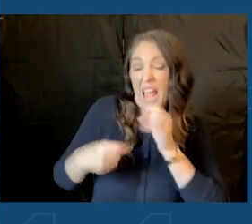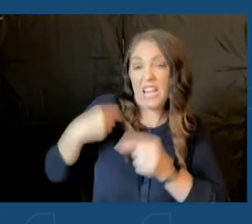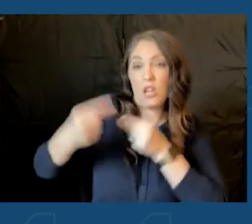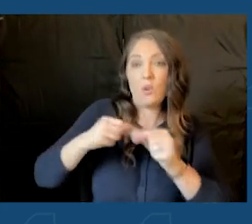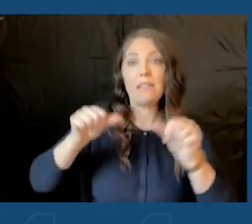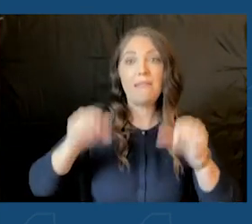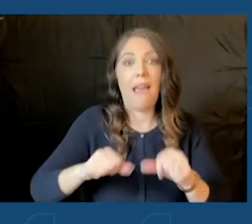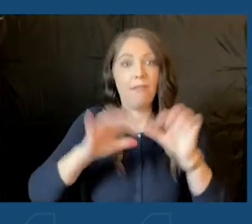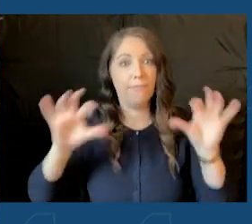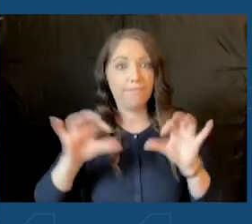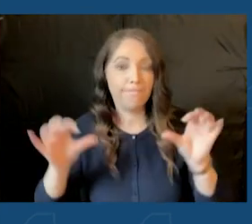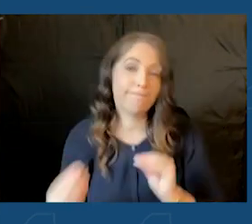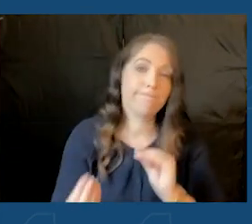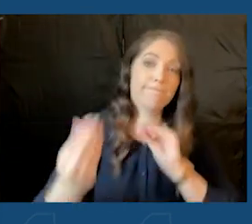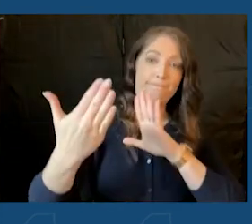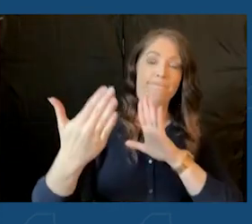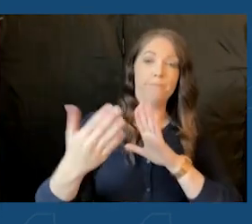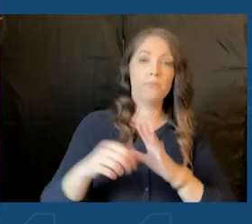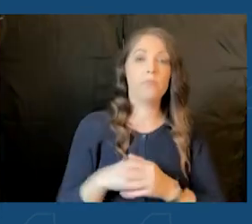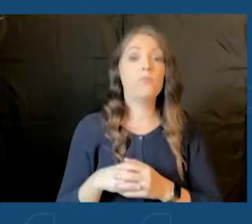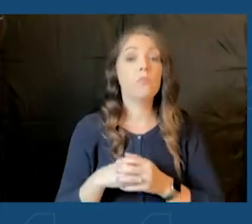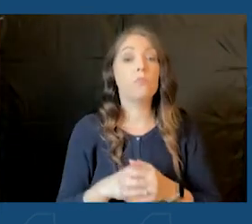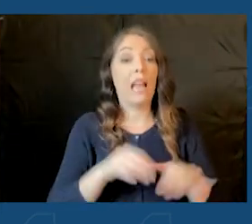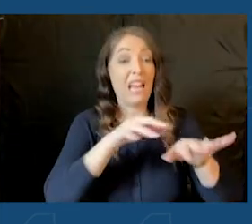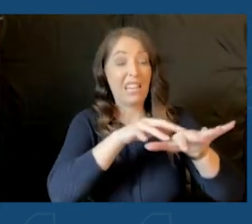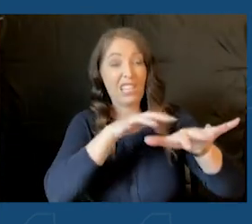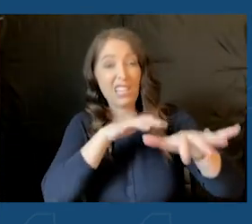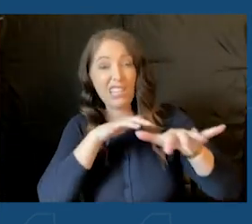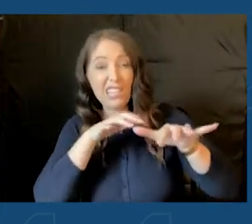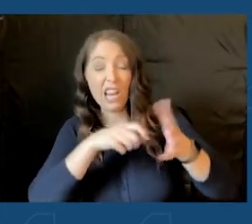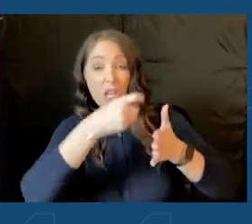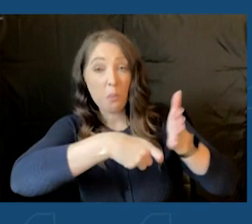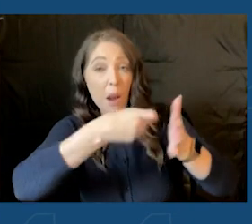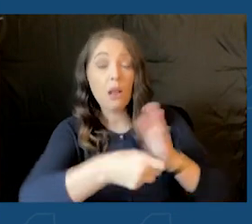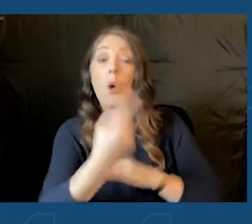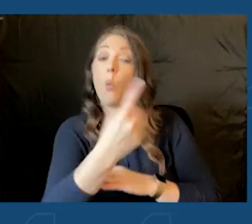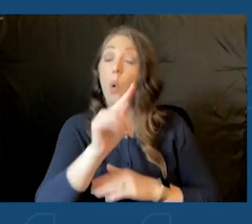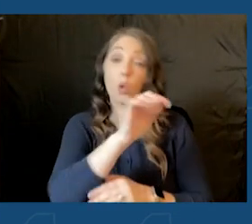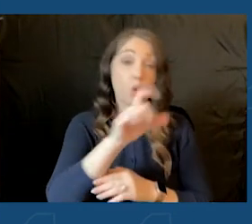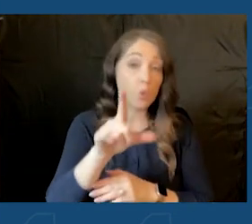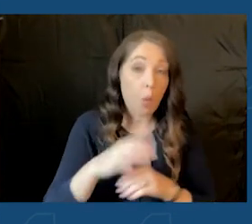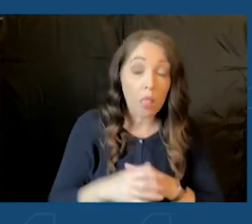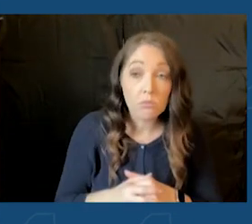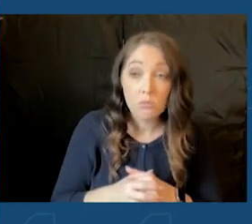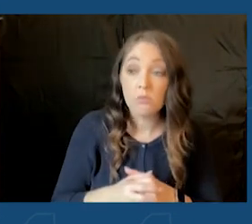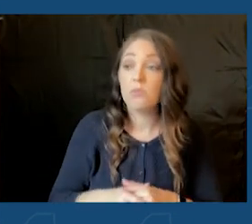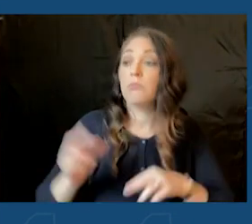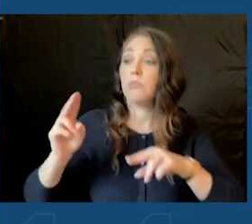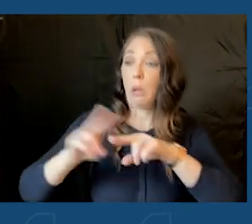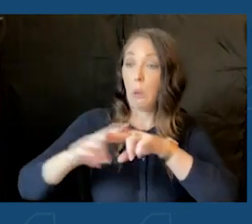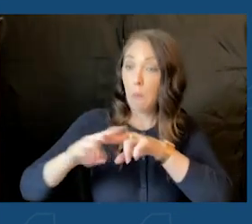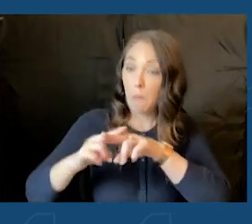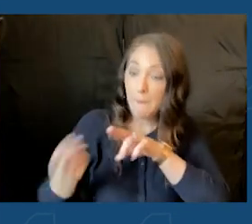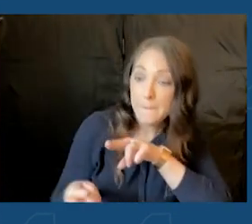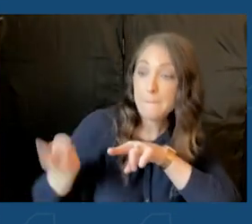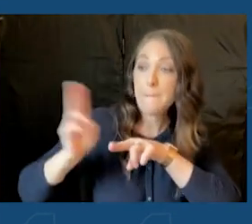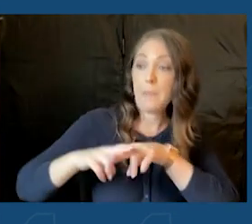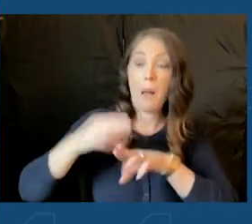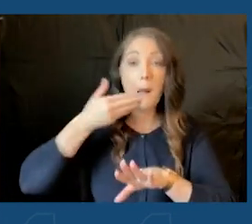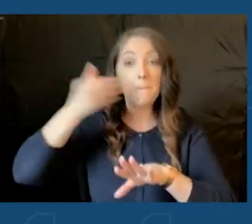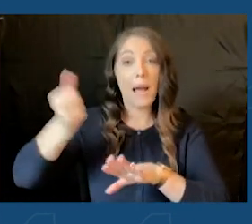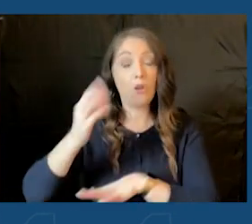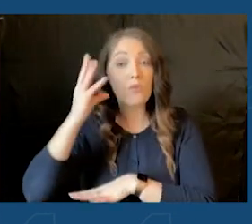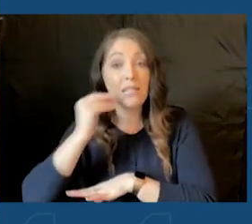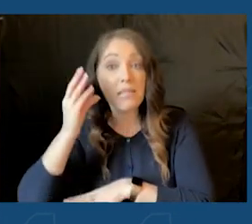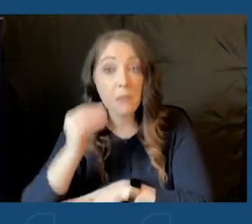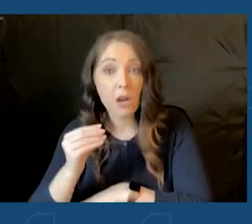it. Congestion pricing is one tool, enhancing our infrastructure to give people a better experience and say, leave your vehicles home.